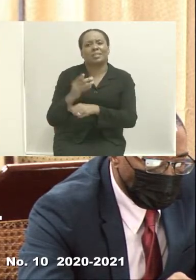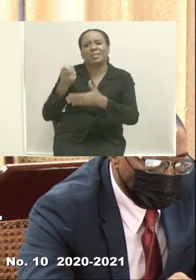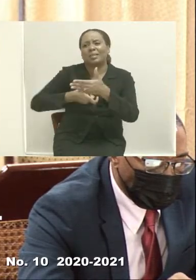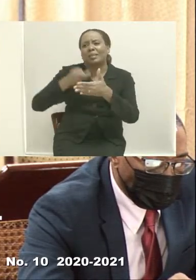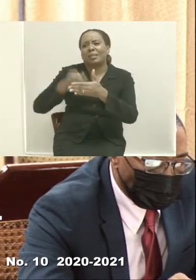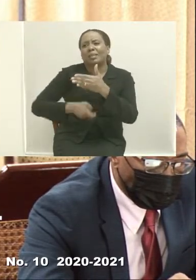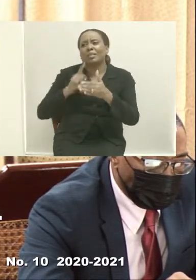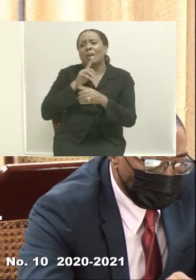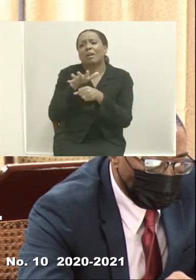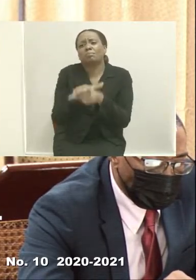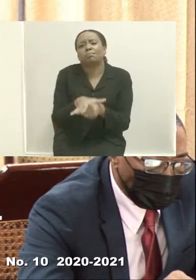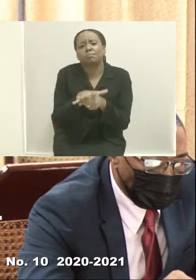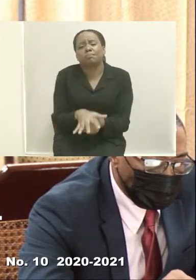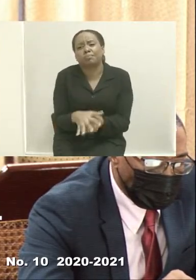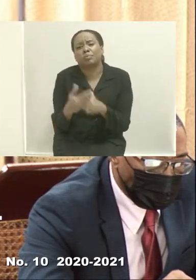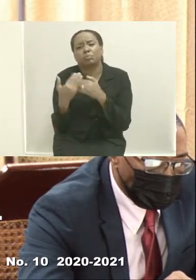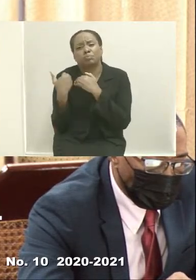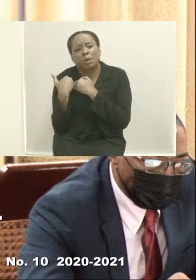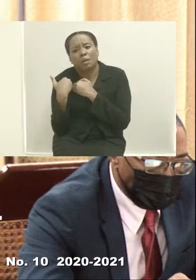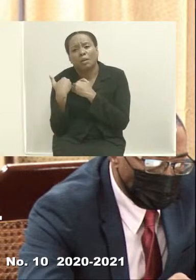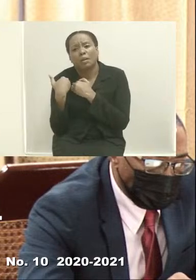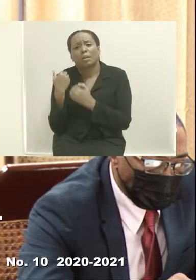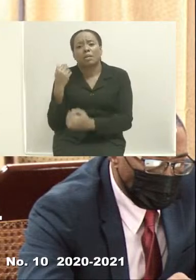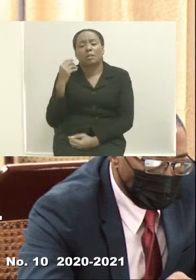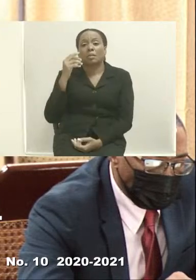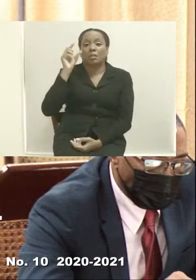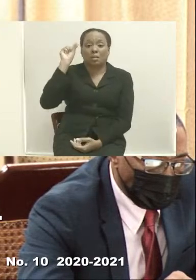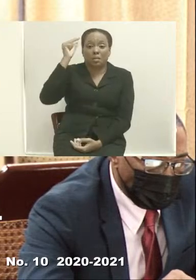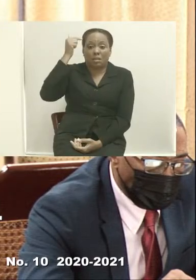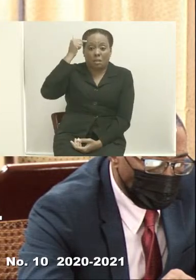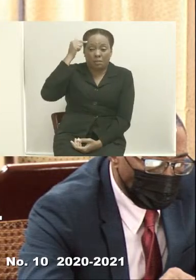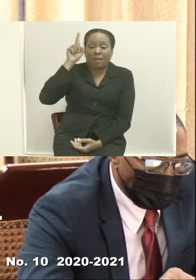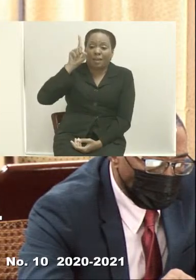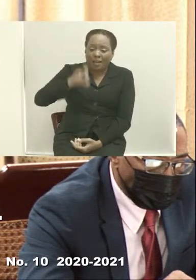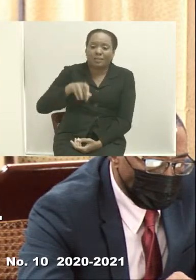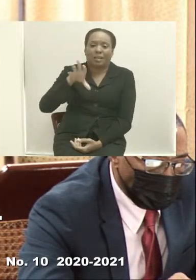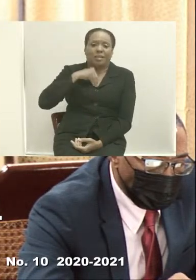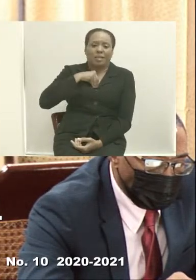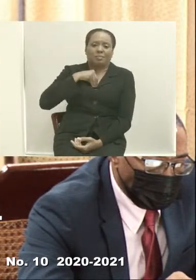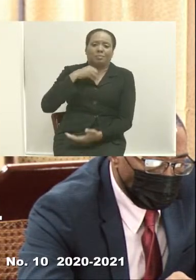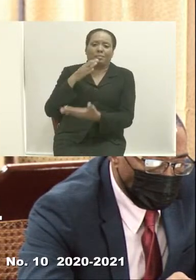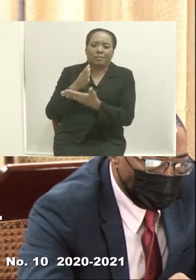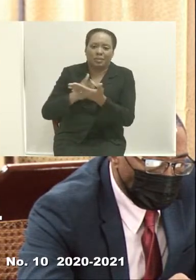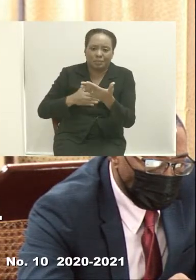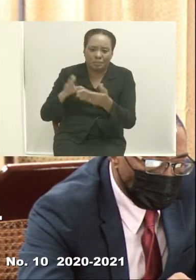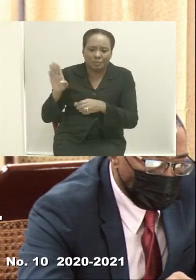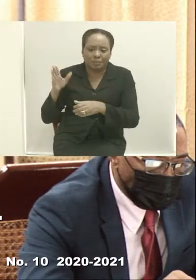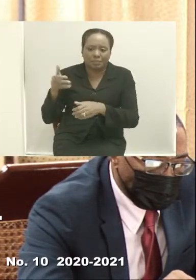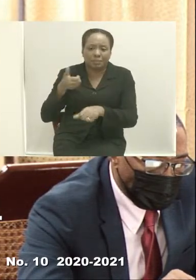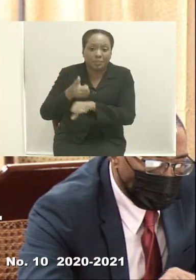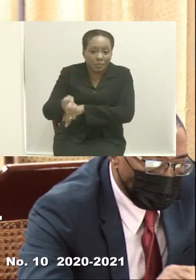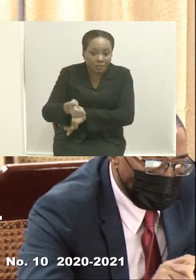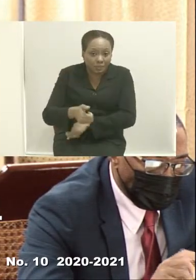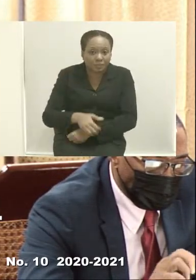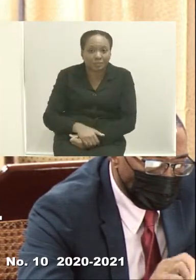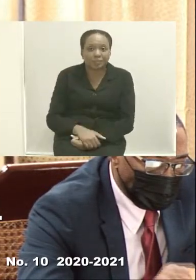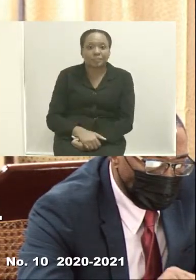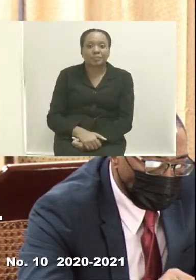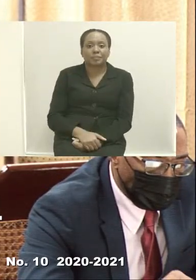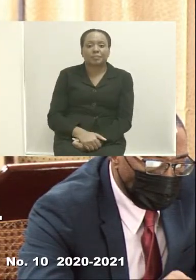for viability. The government is not to be excluded from the blame with respect to that, because government